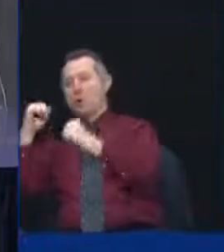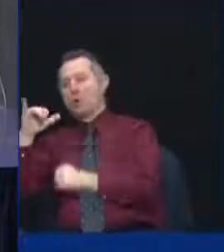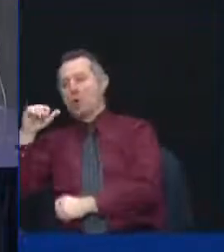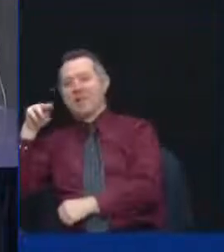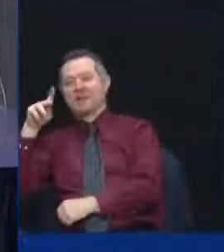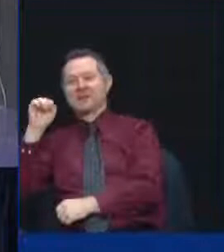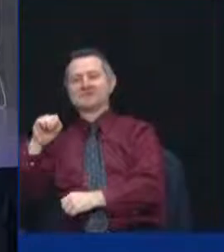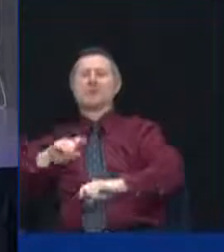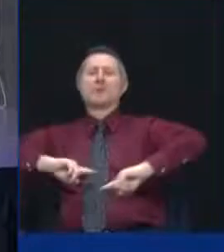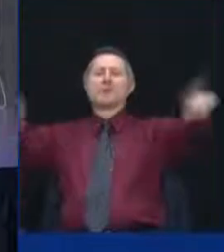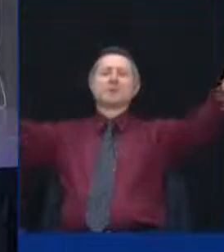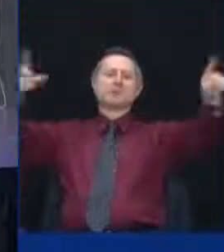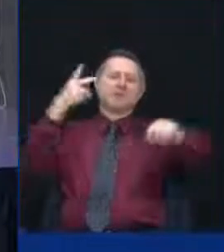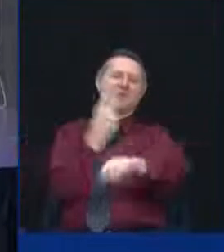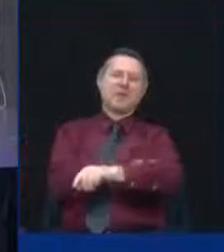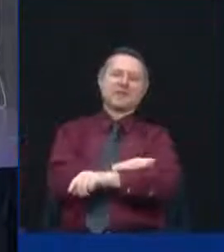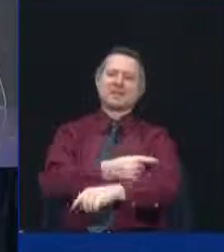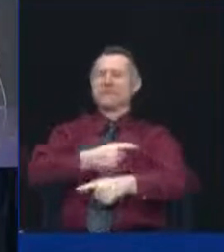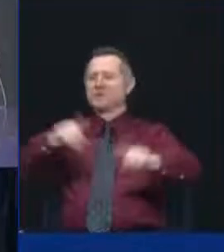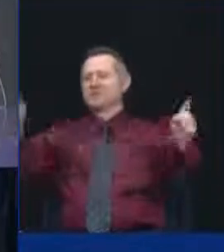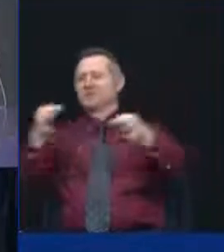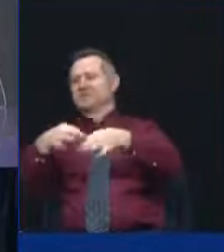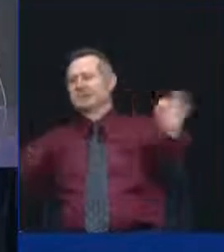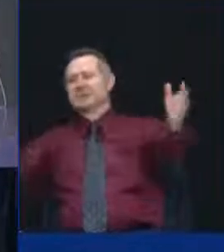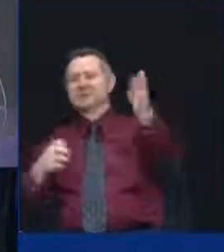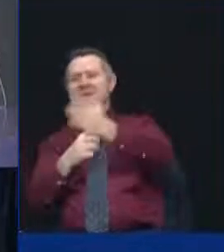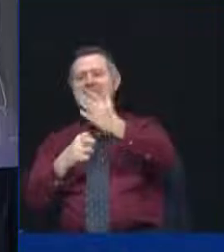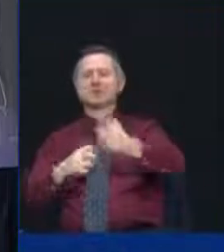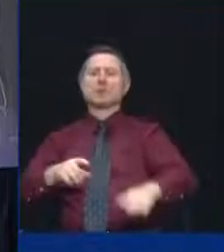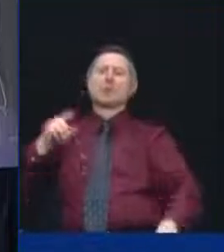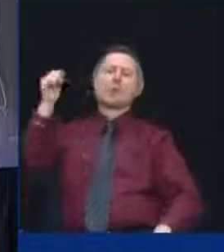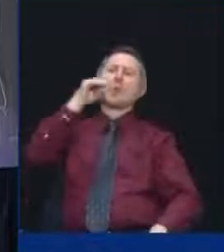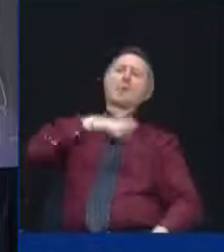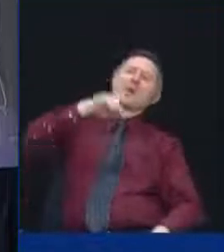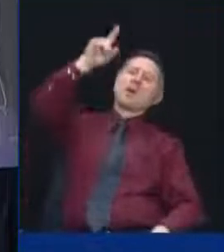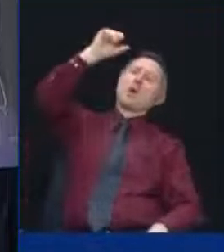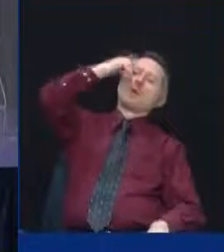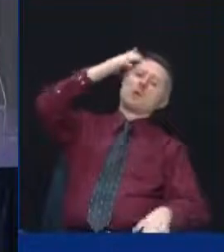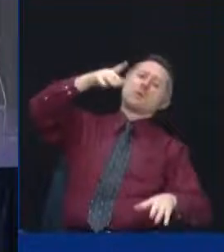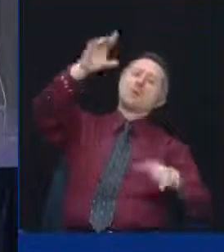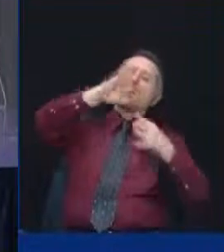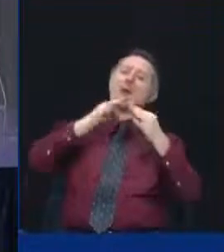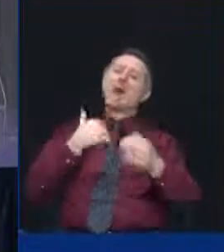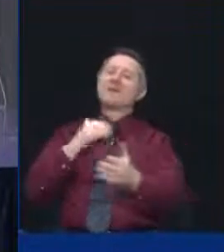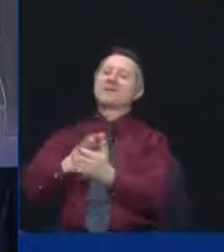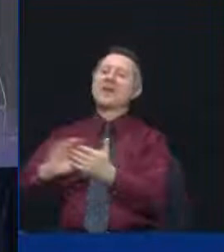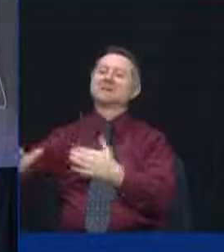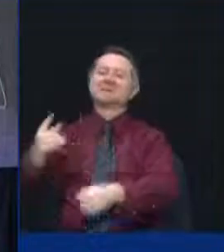vaccine, get a free ticket. Governor, today's the last day that you can act on Have a the nice proactive day.